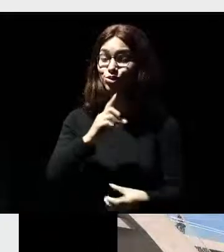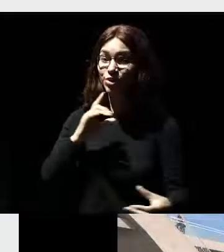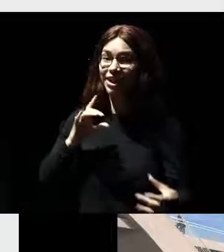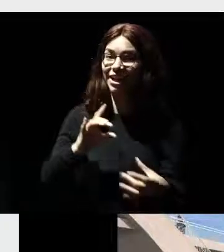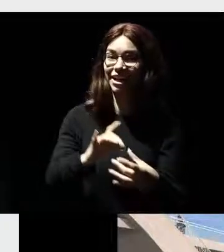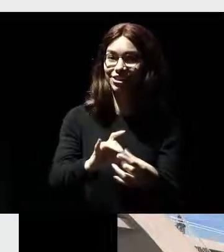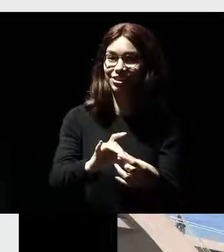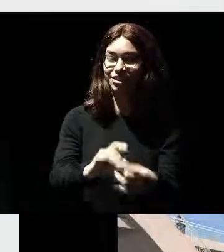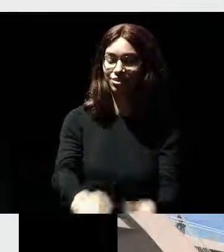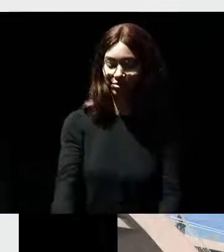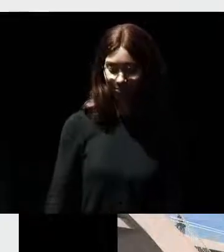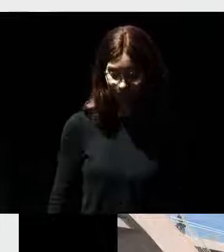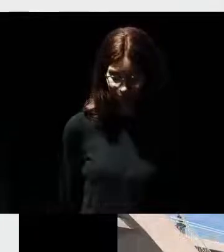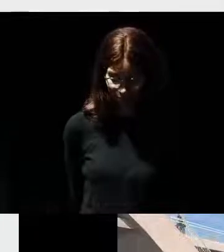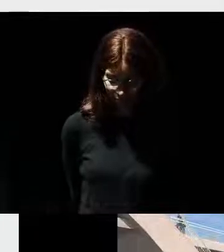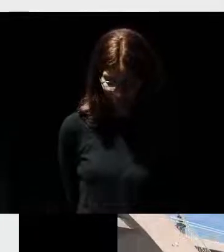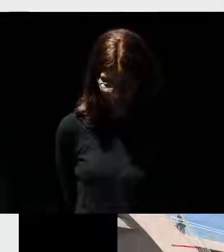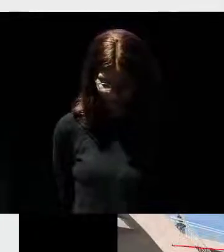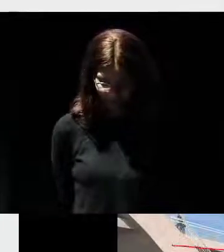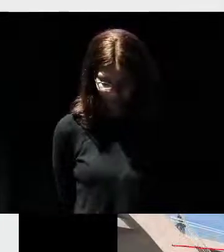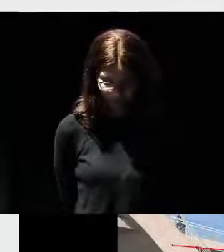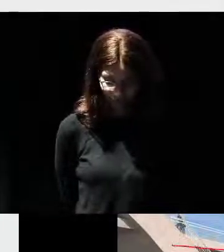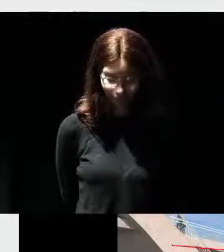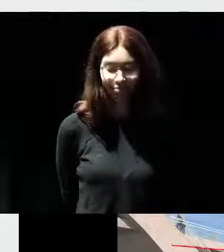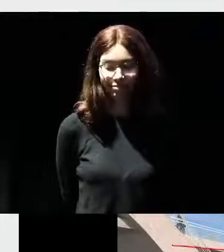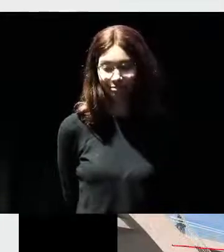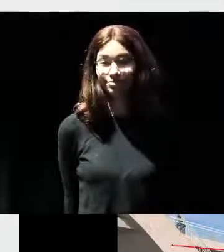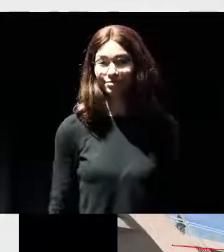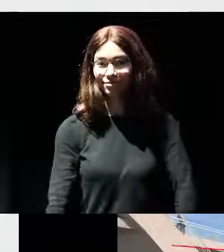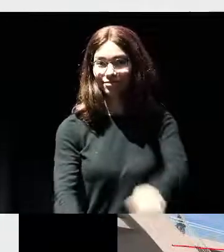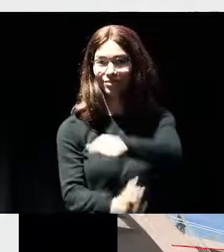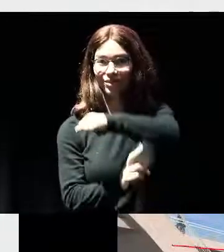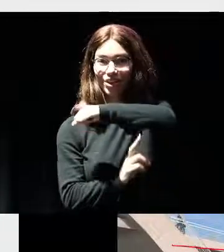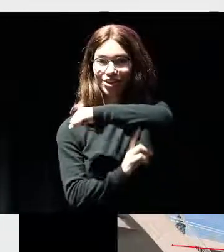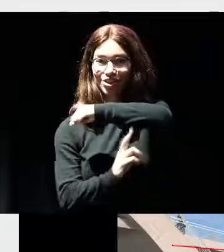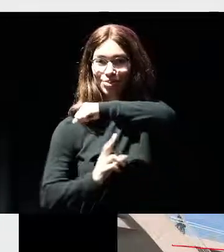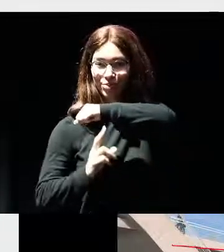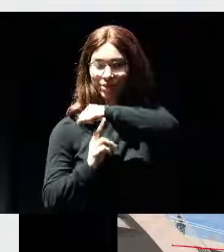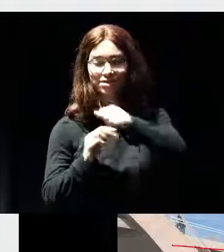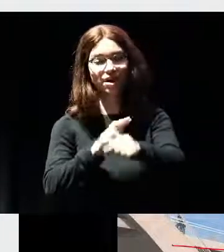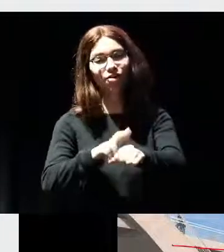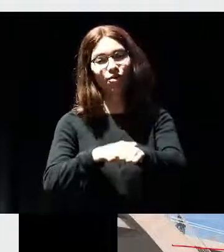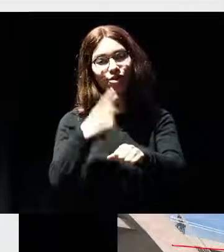connection. The bridge is, of course, for vehicles.